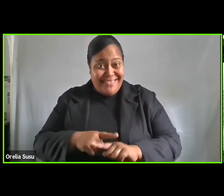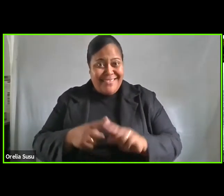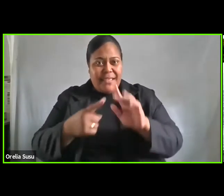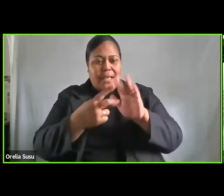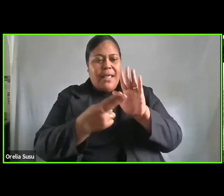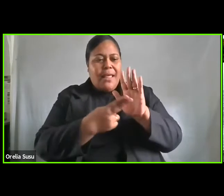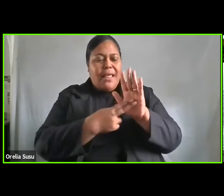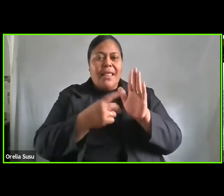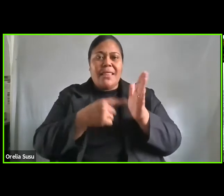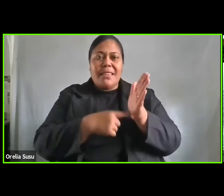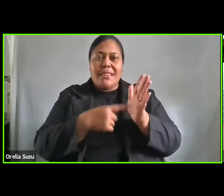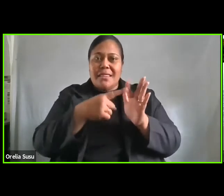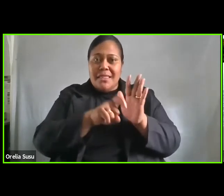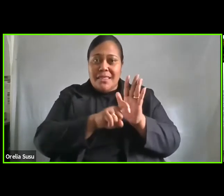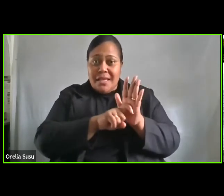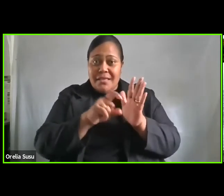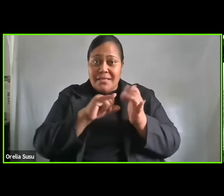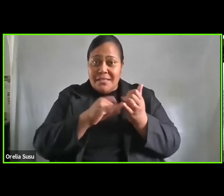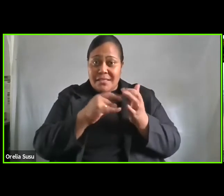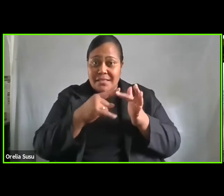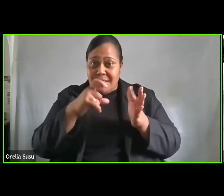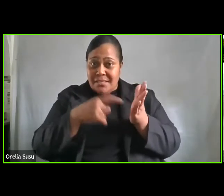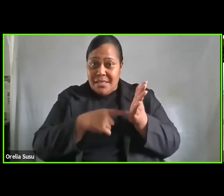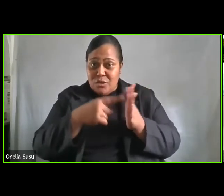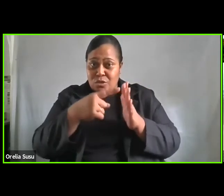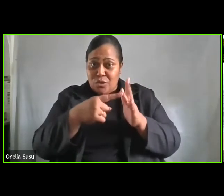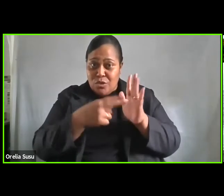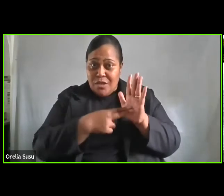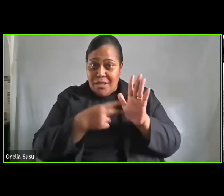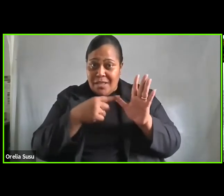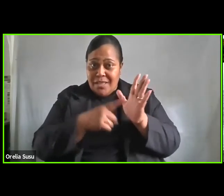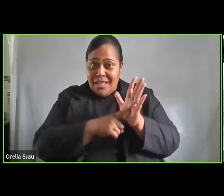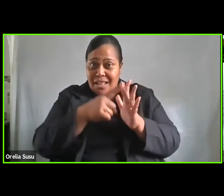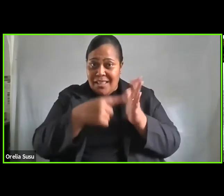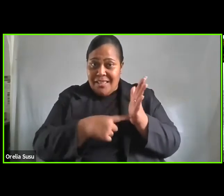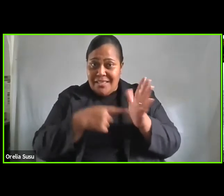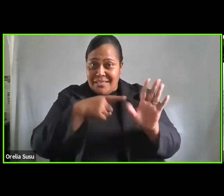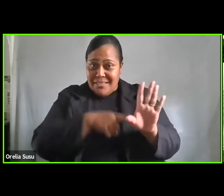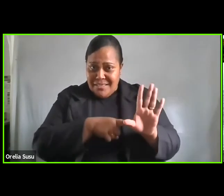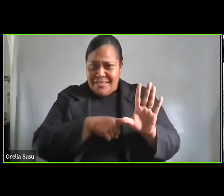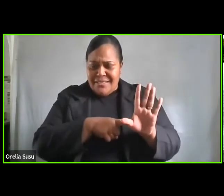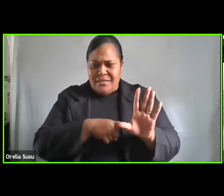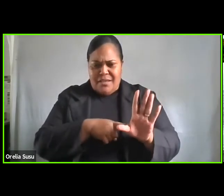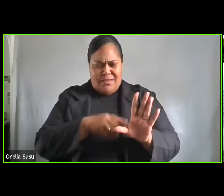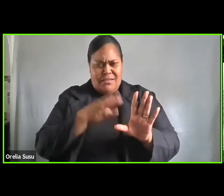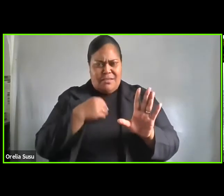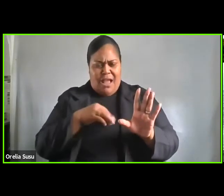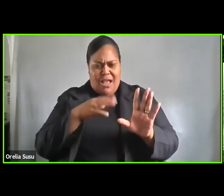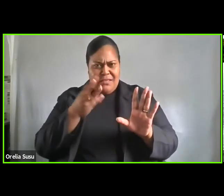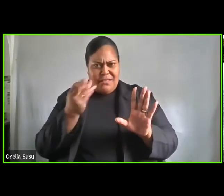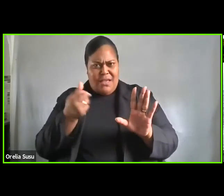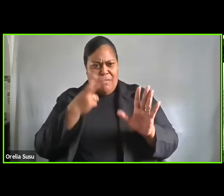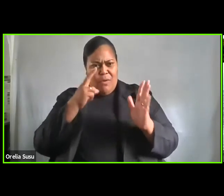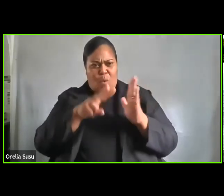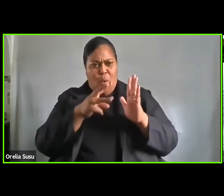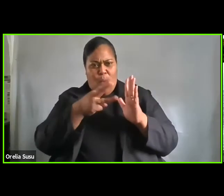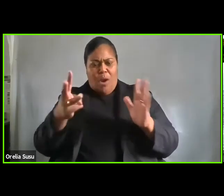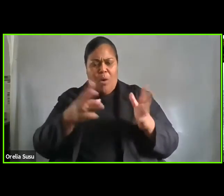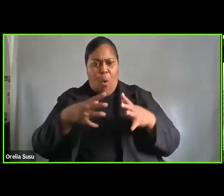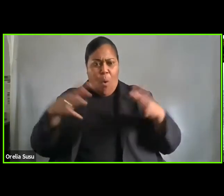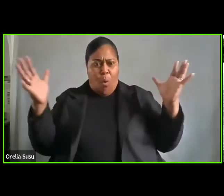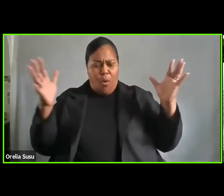you know the term before sometimes you take a look at a term and you go oh my goodness it's just a big word and it doesn't mean anything um and and really it